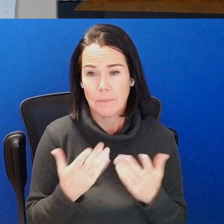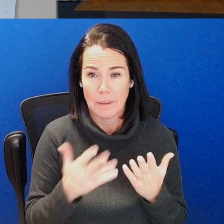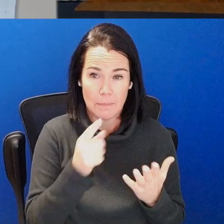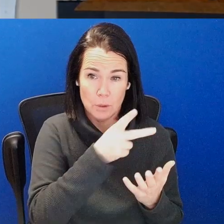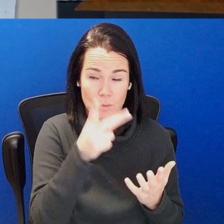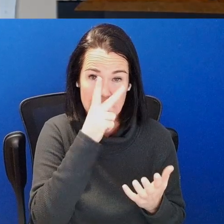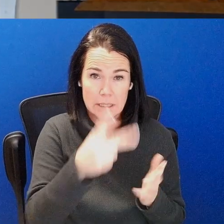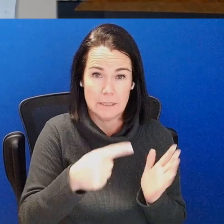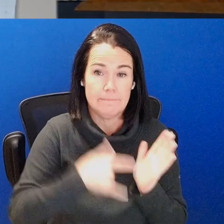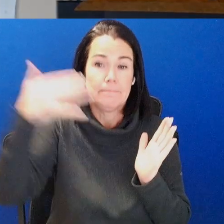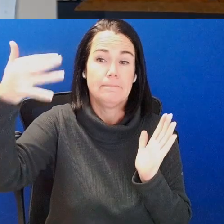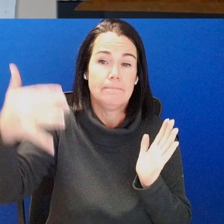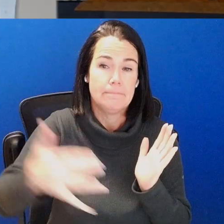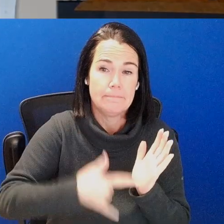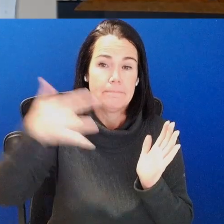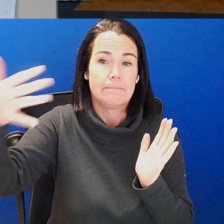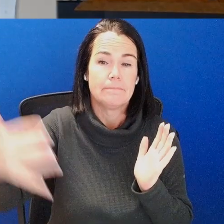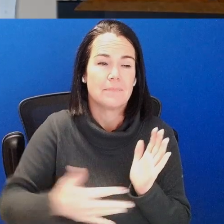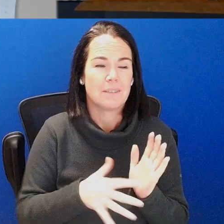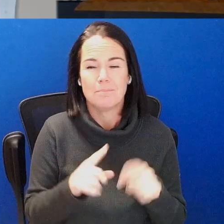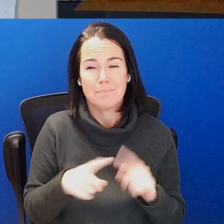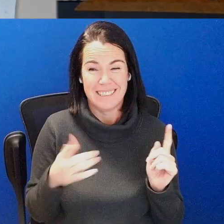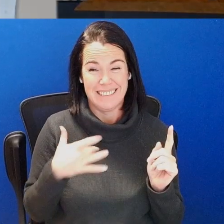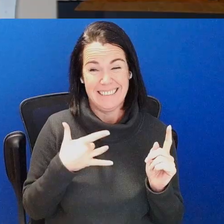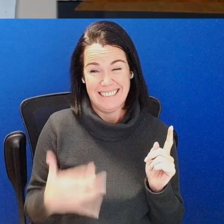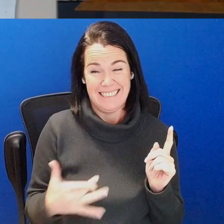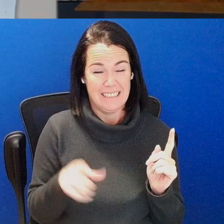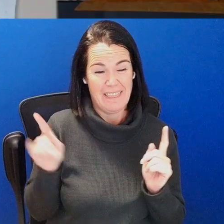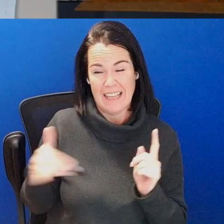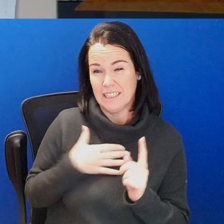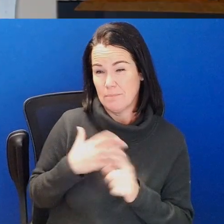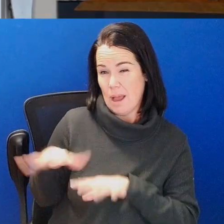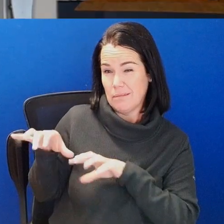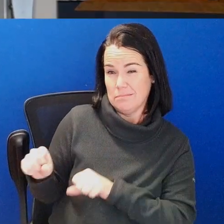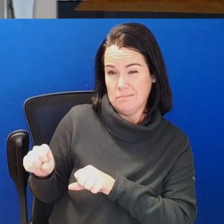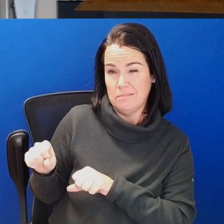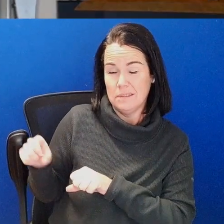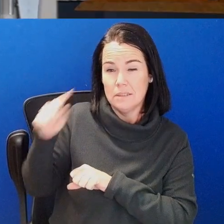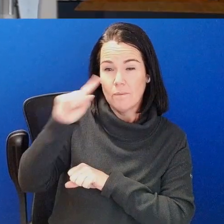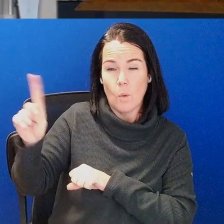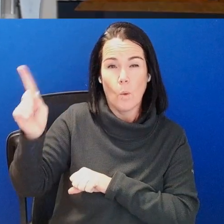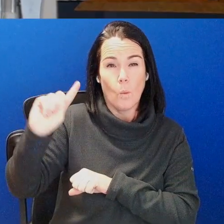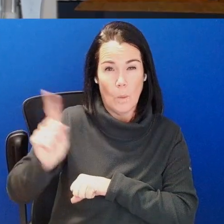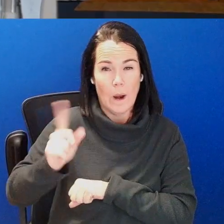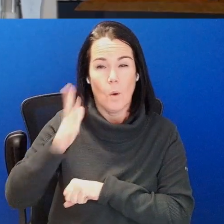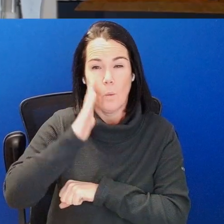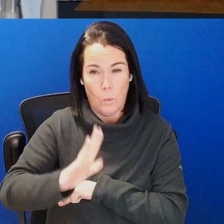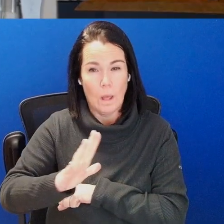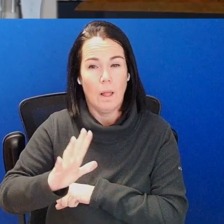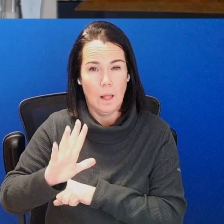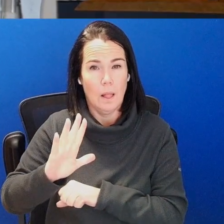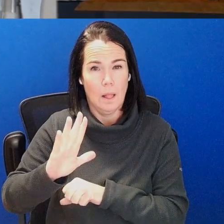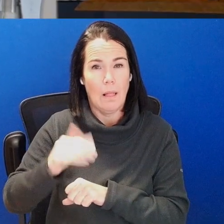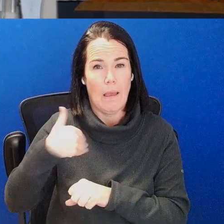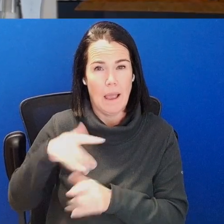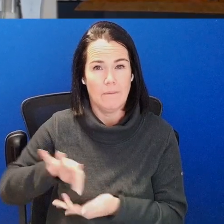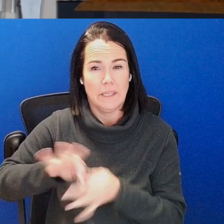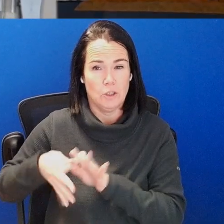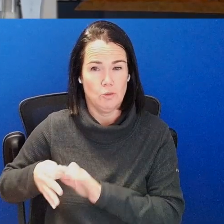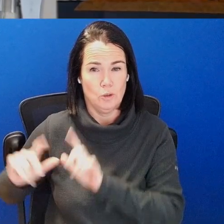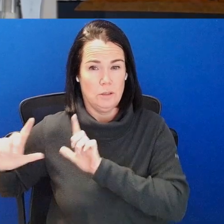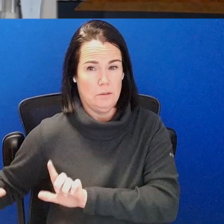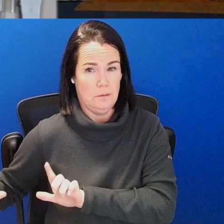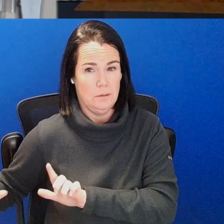from time to time, but generally that's just kind of my placeholder for where I'm going to put